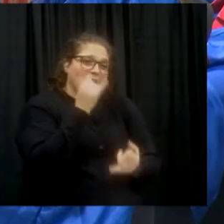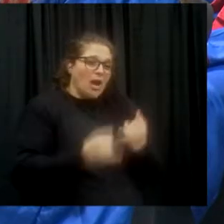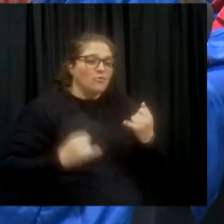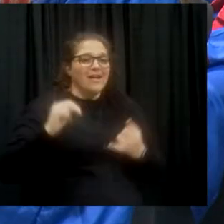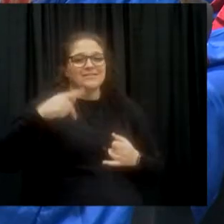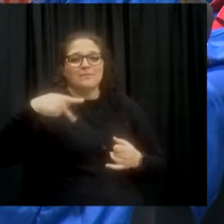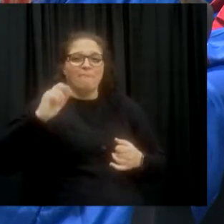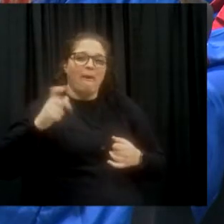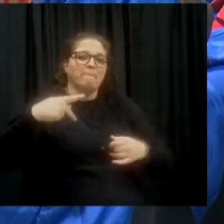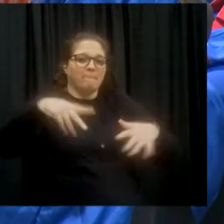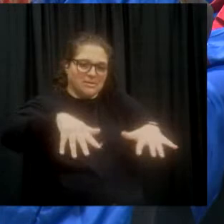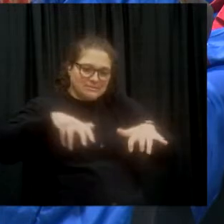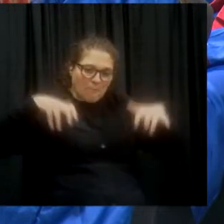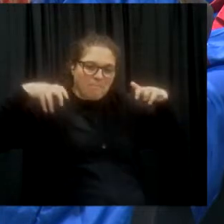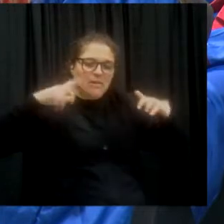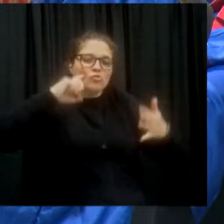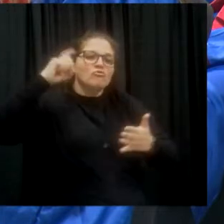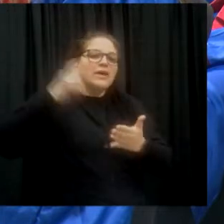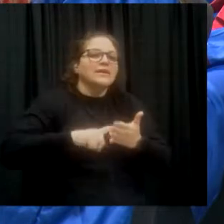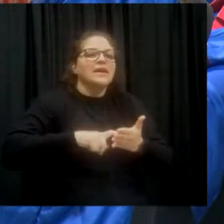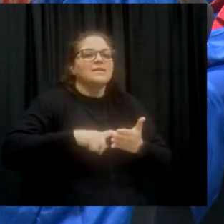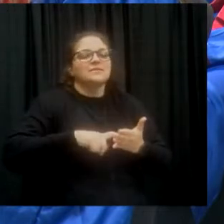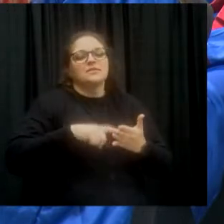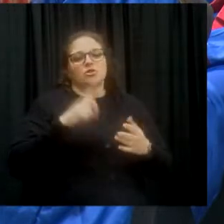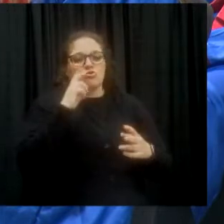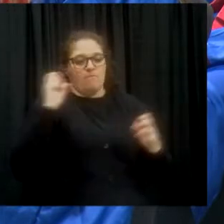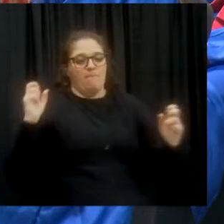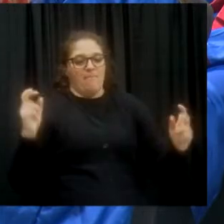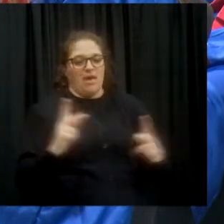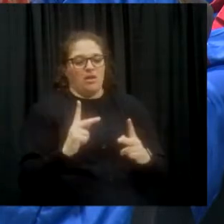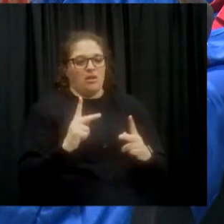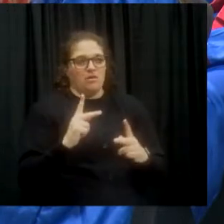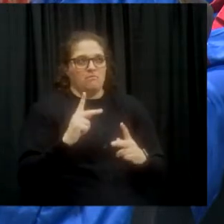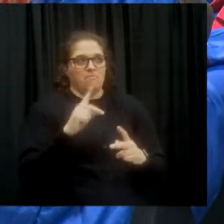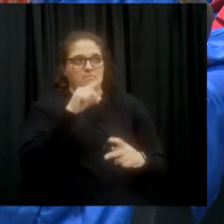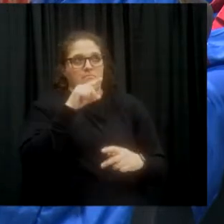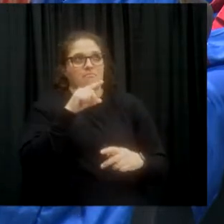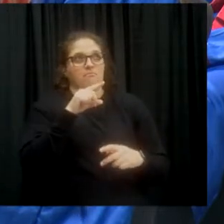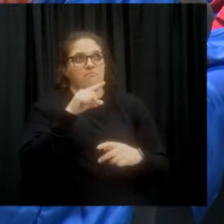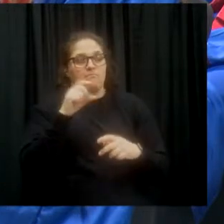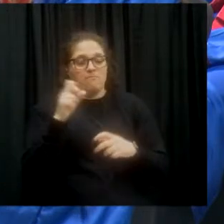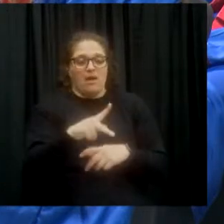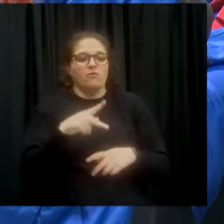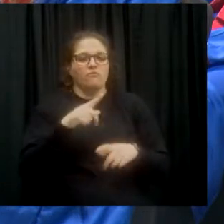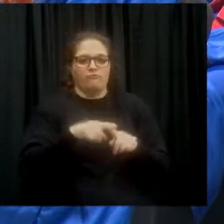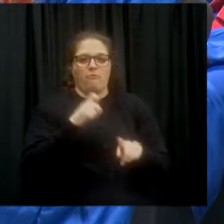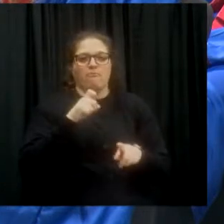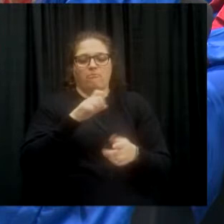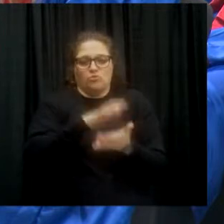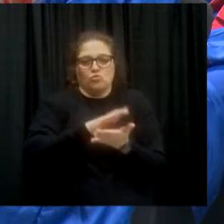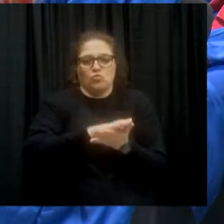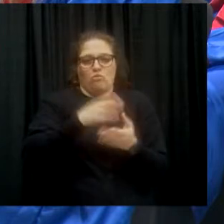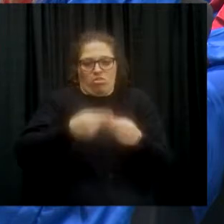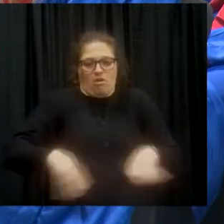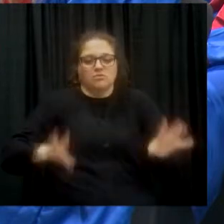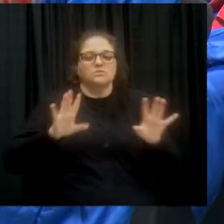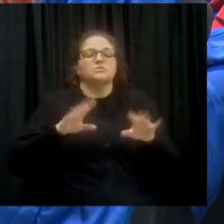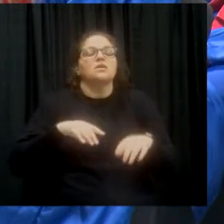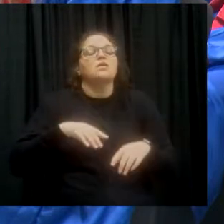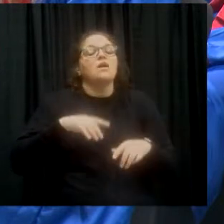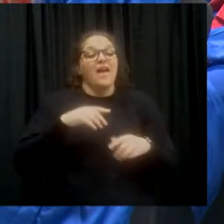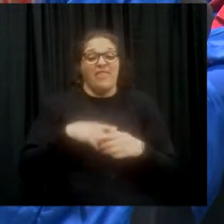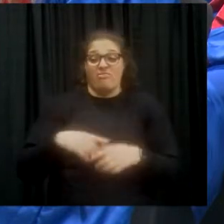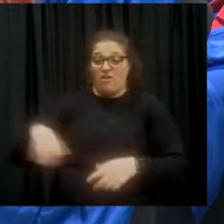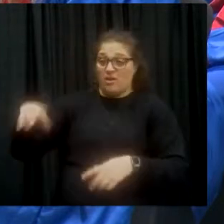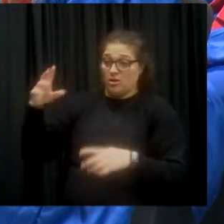pep assemblies, witnessing our school peer return after it was lost to COVID-19. Cheering on our varsity boys basketball